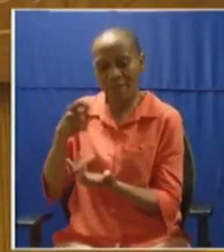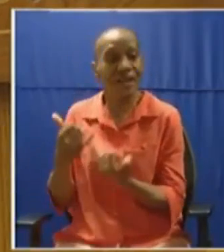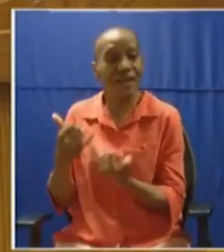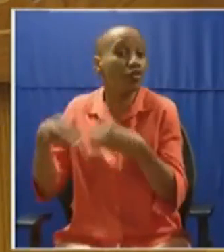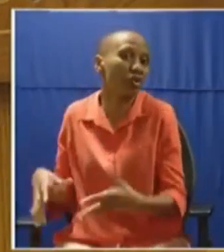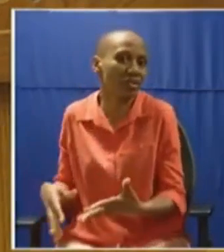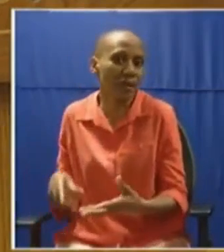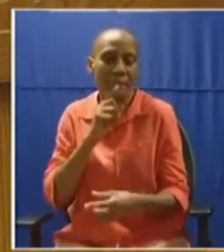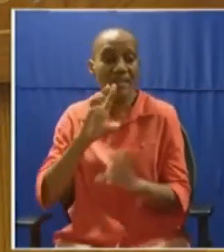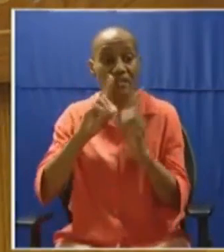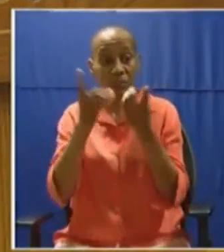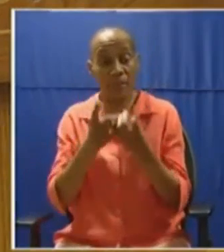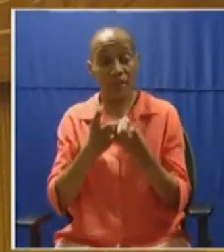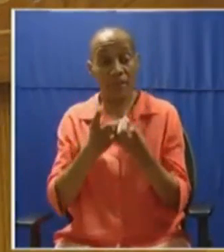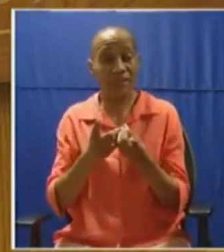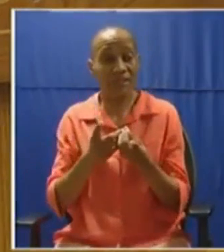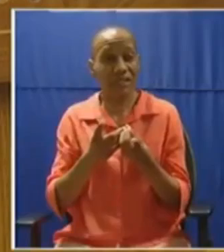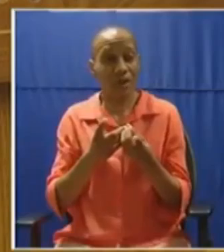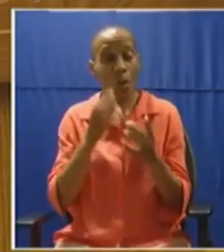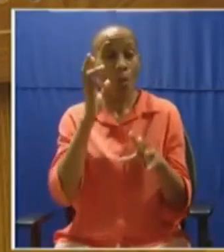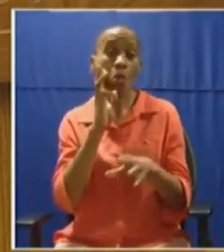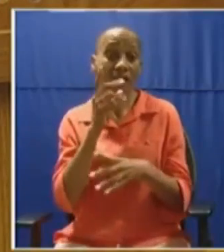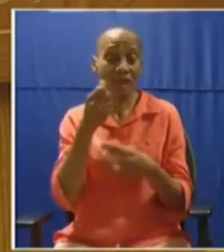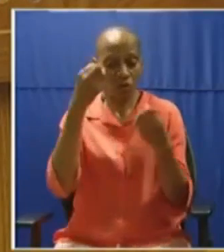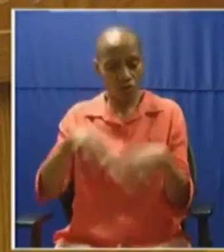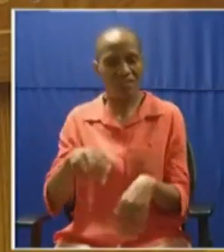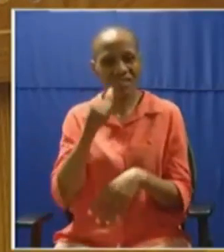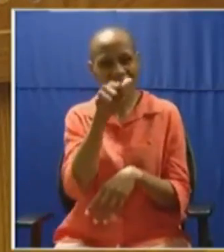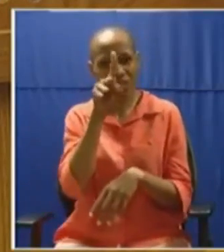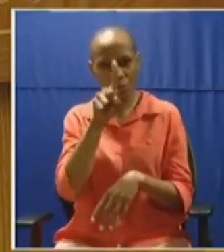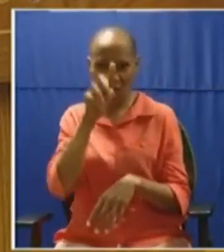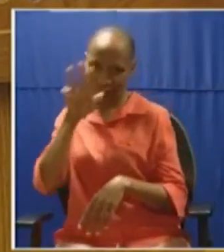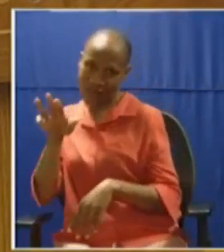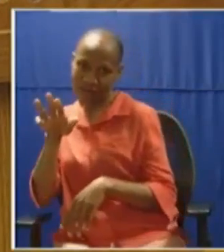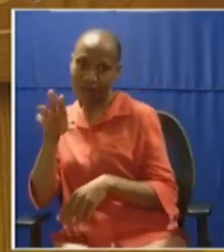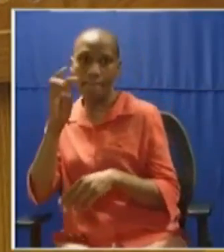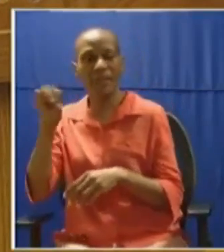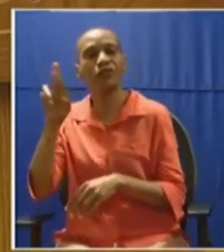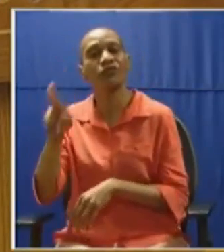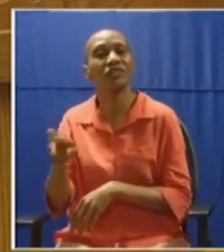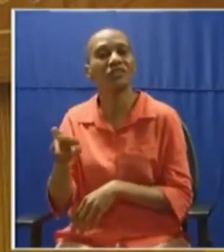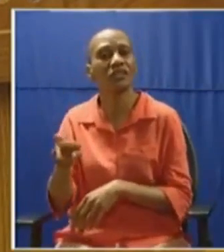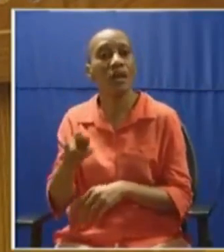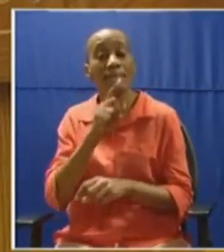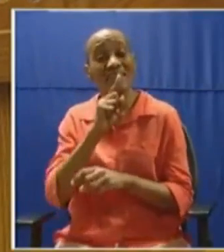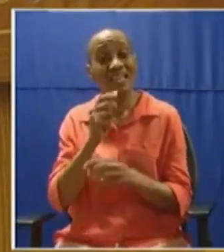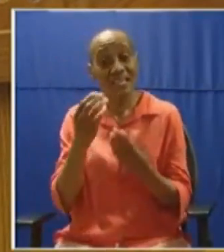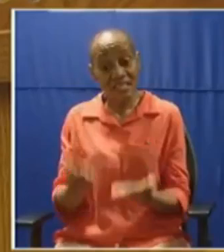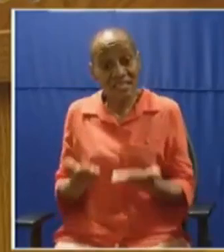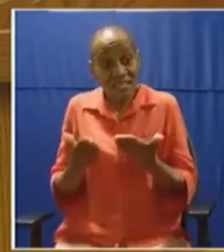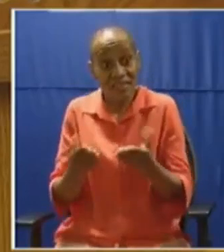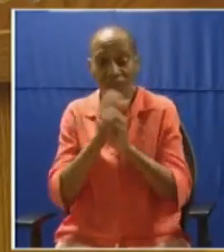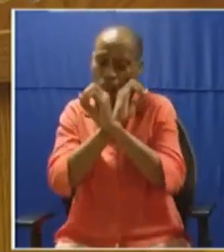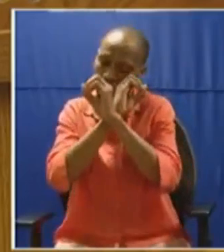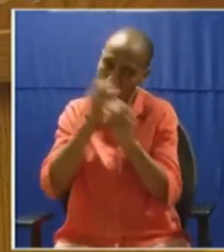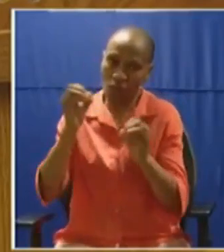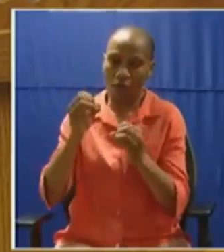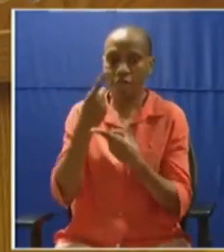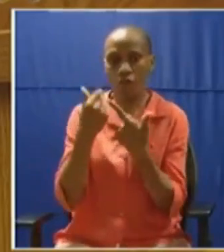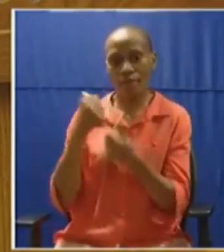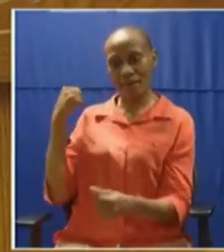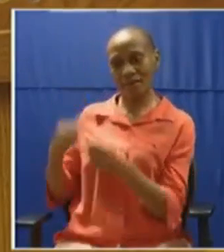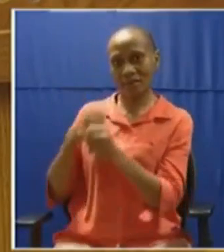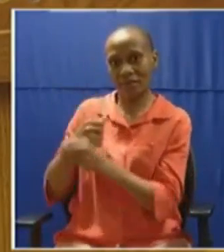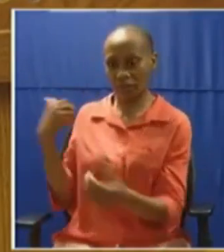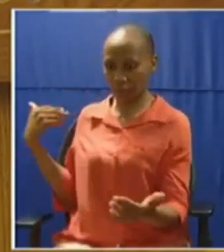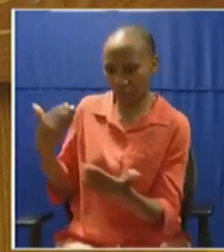Water and Sanitation of 691 million rand that they have not serviced since December last year. And here's the